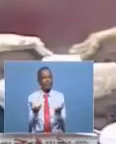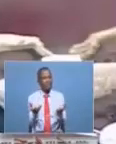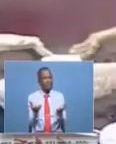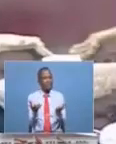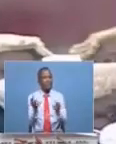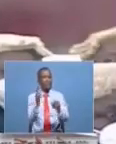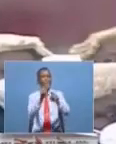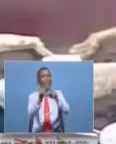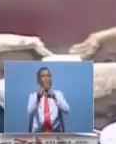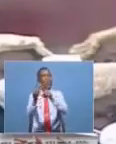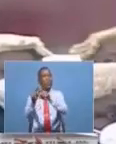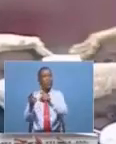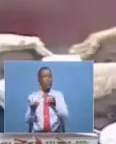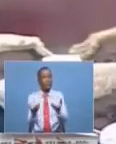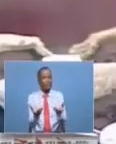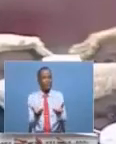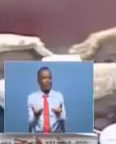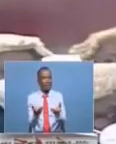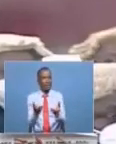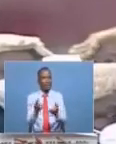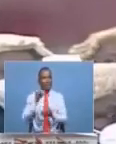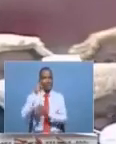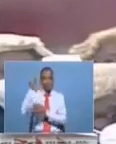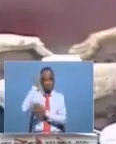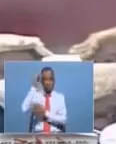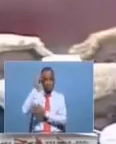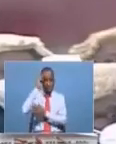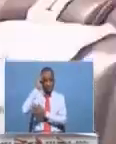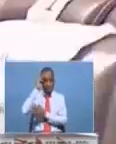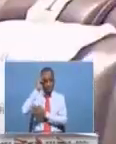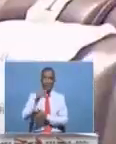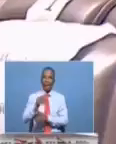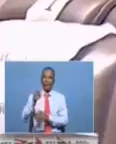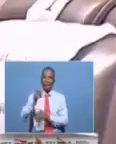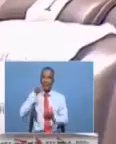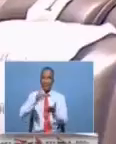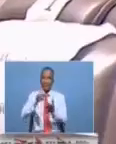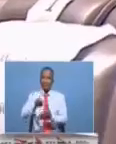My lords, the petitioner filed